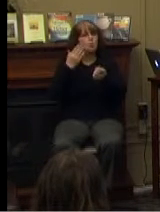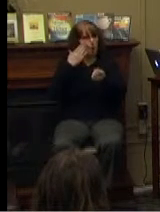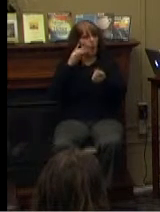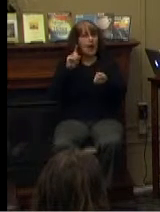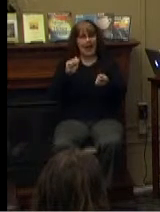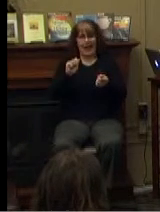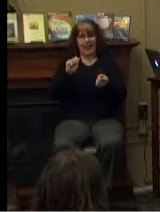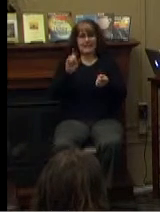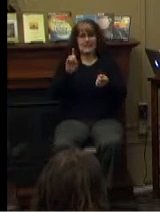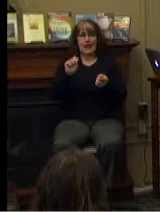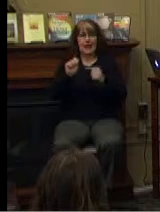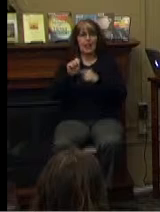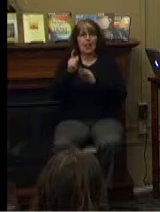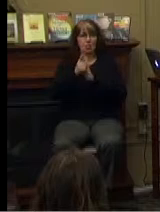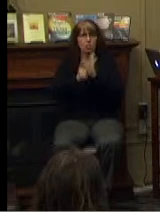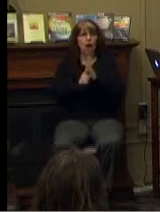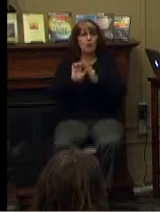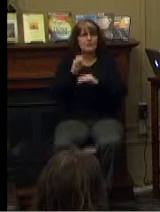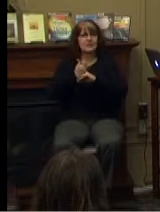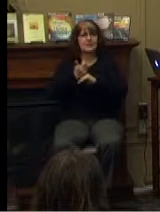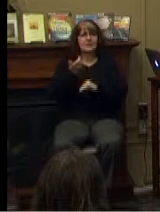that was established in